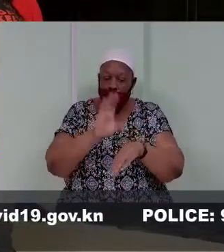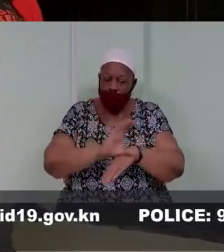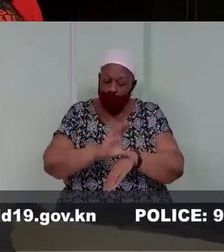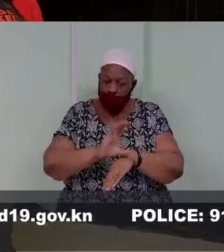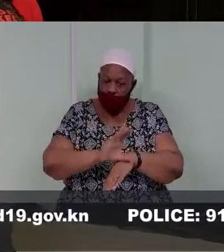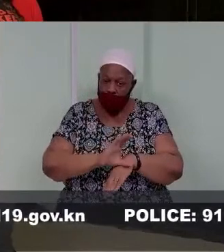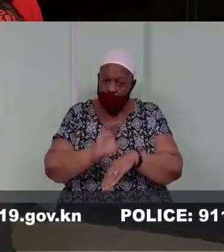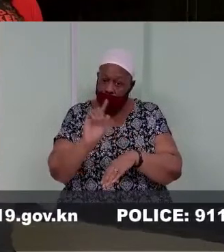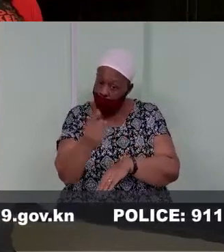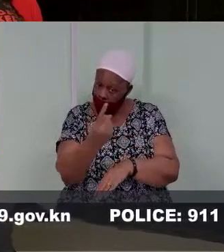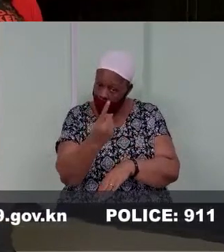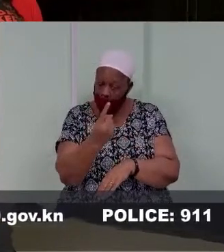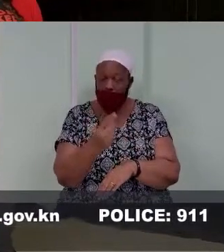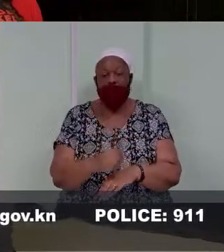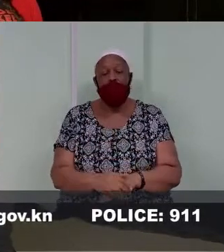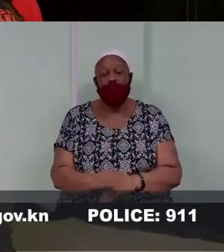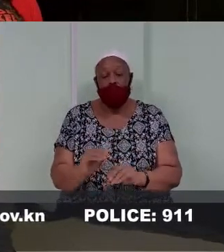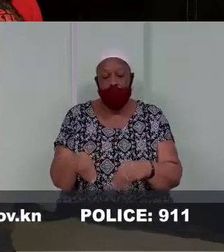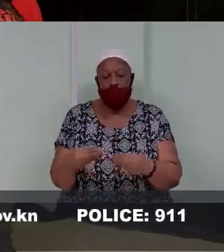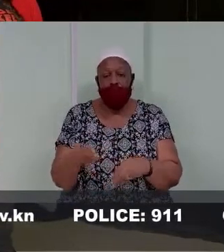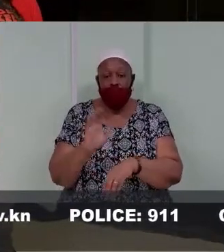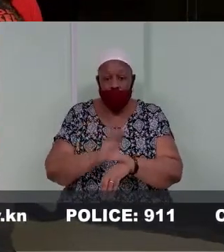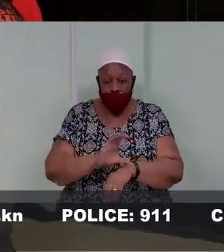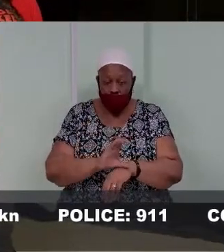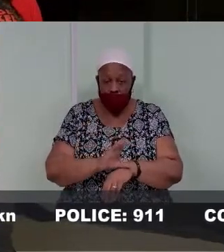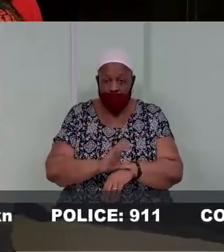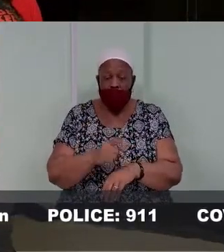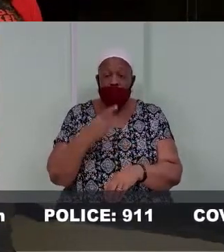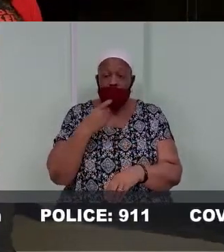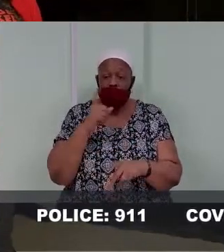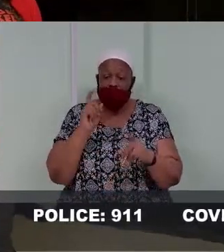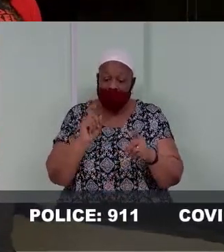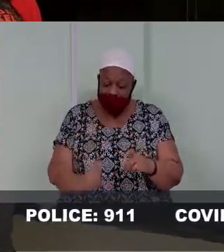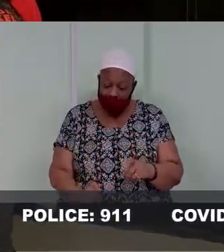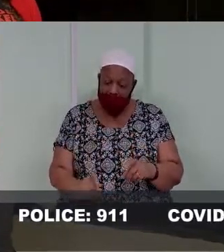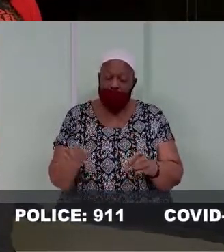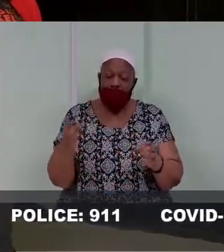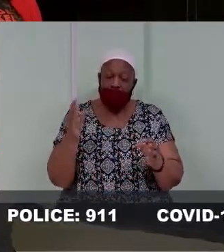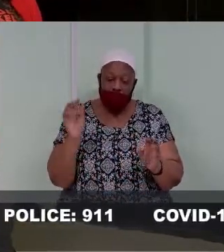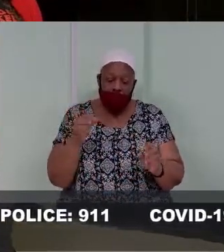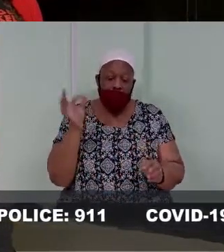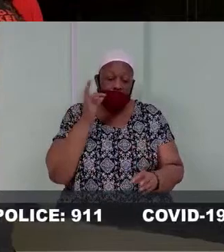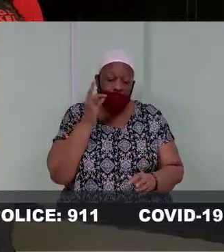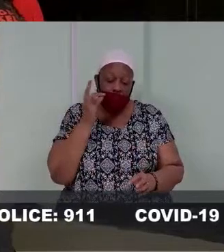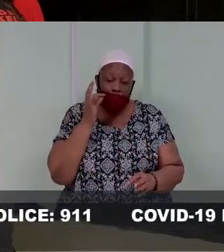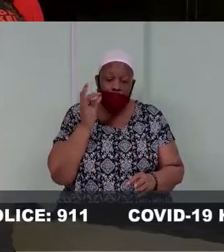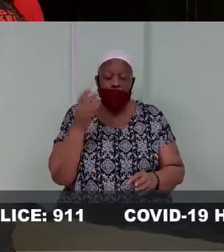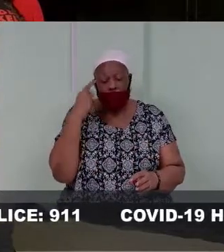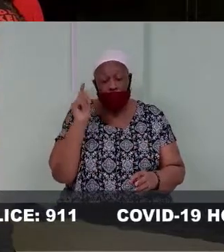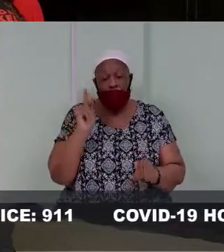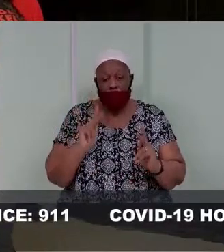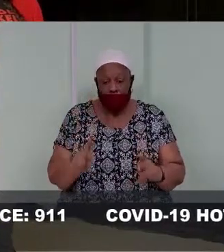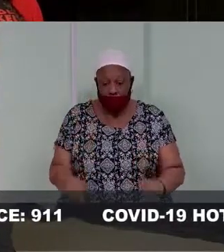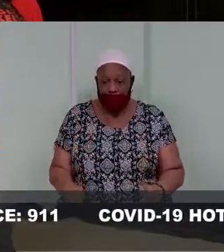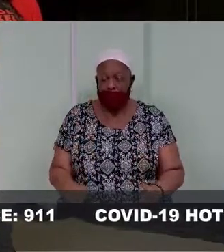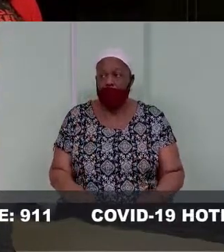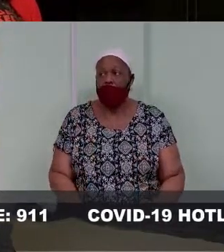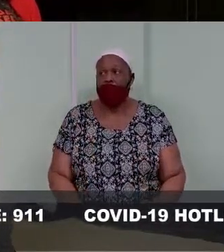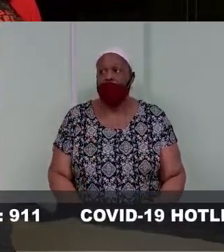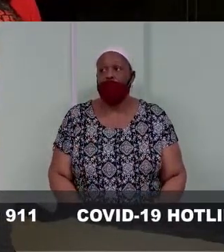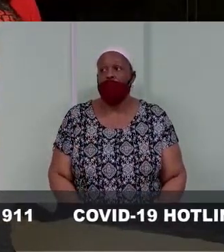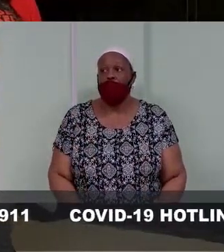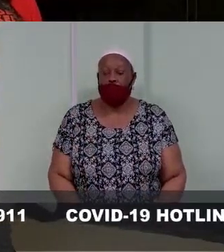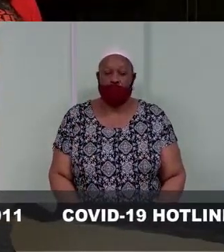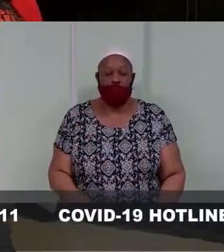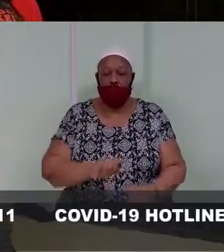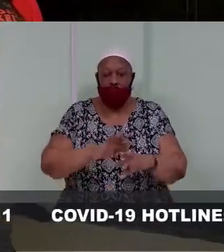have a set number we'll give to the churches who are in need, and these tickets will be color coded. So beginning